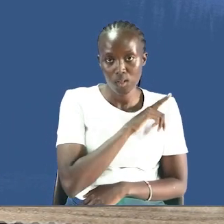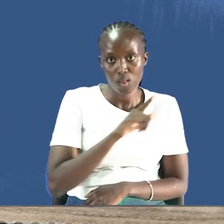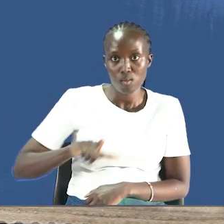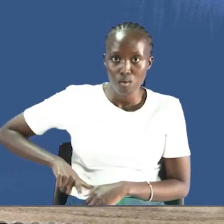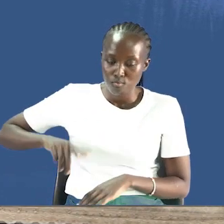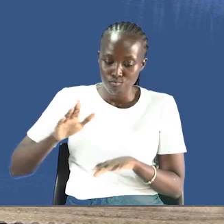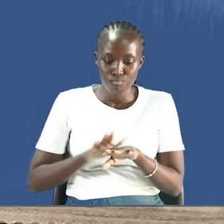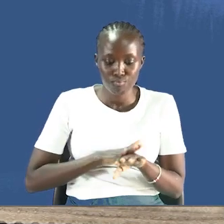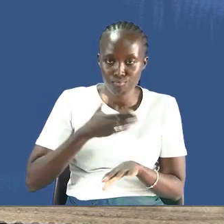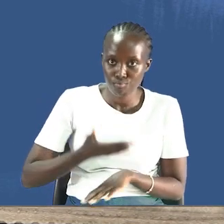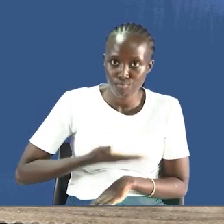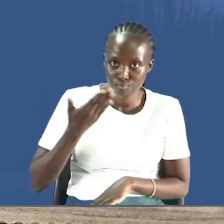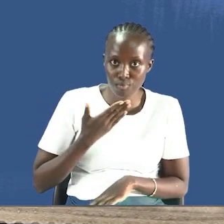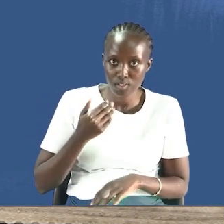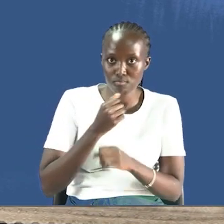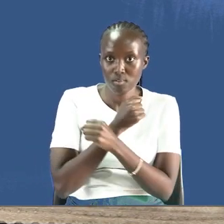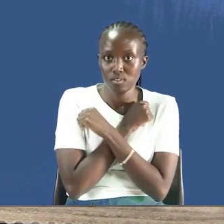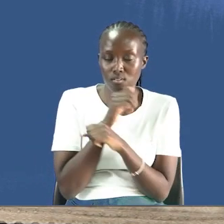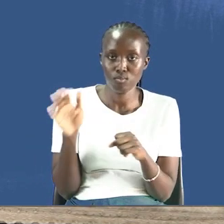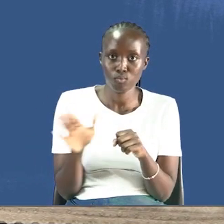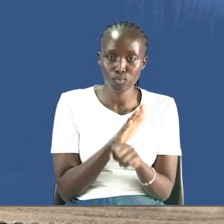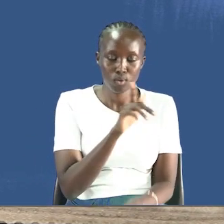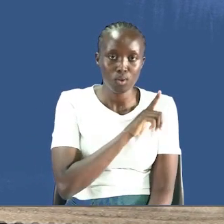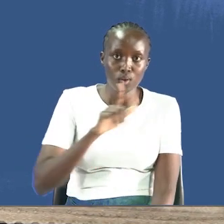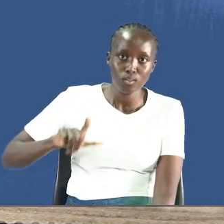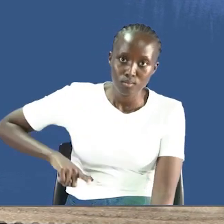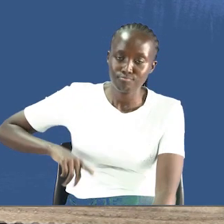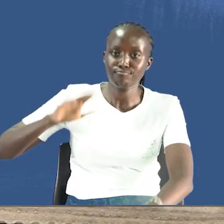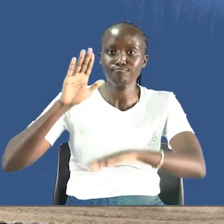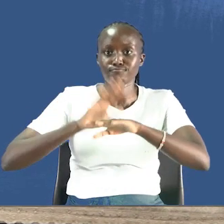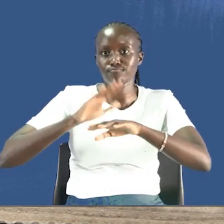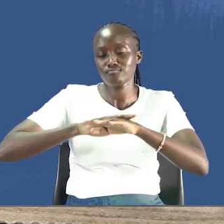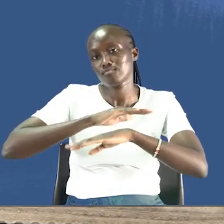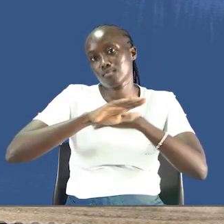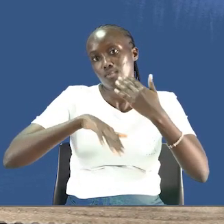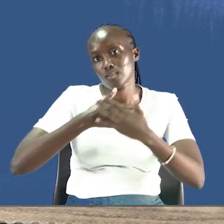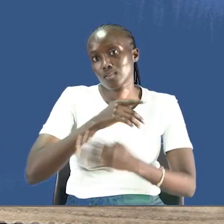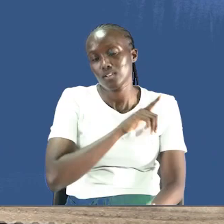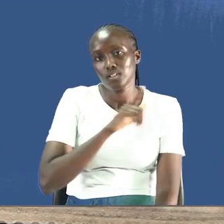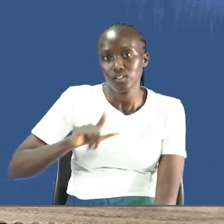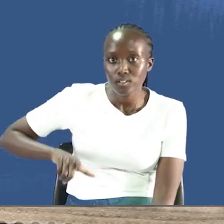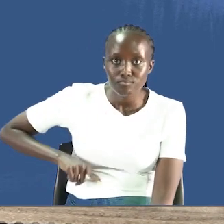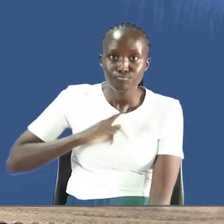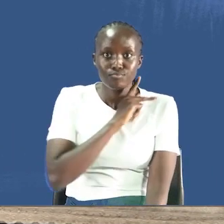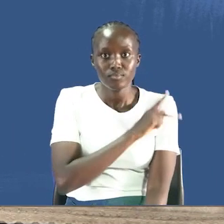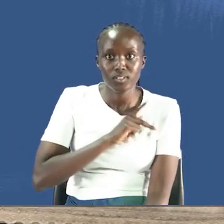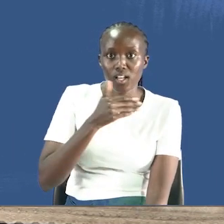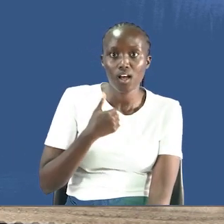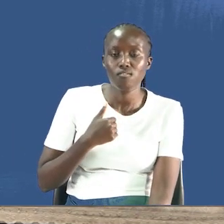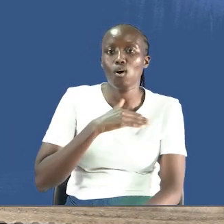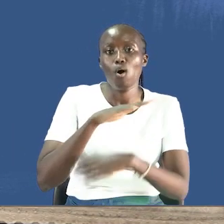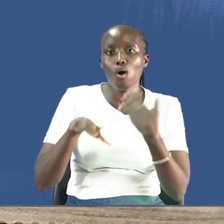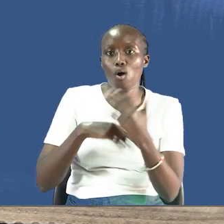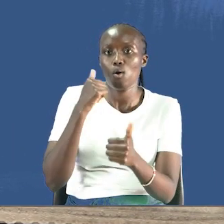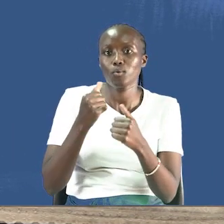and rich in love. The Lord is good to all. He has compassion on all he has